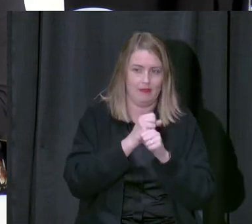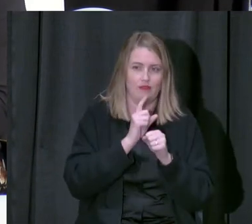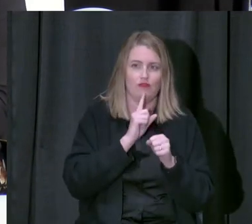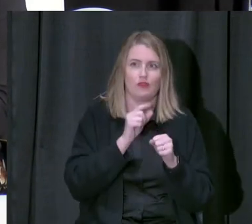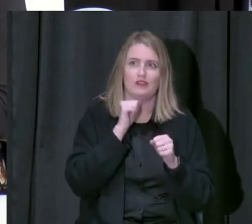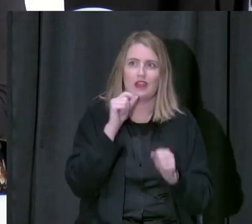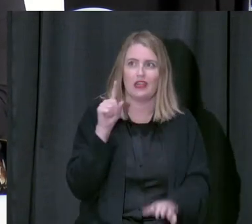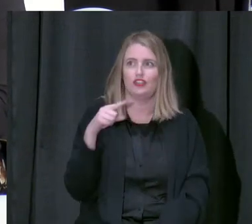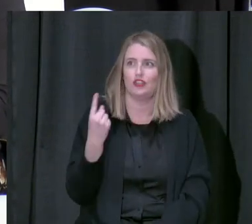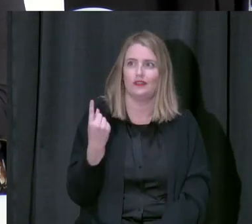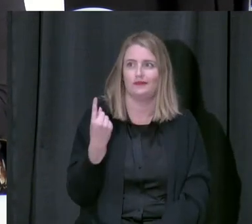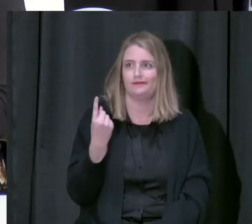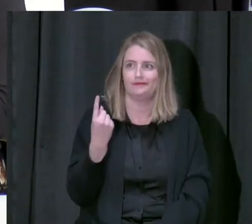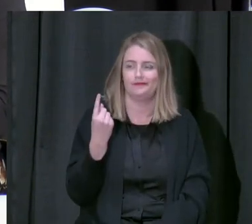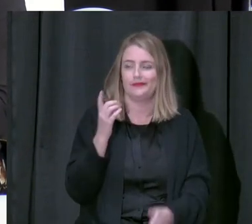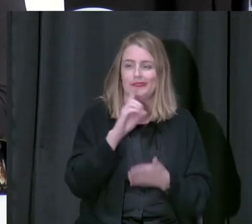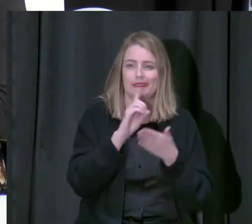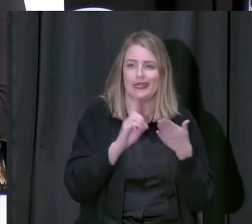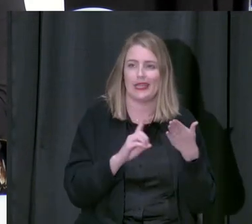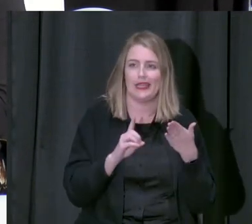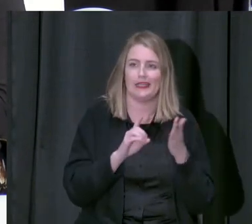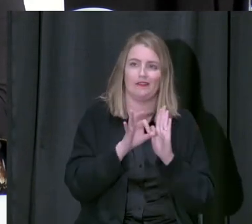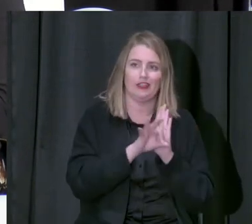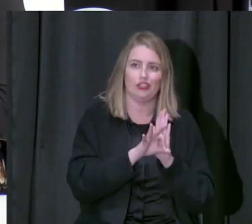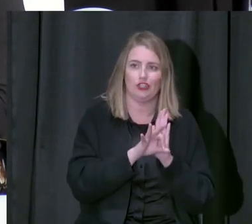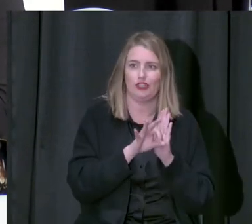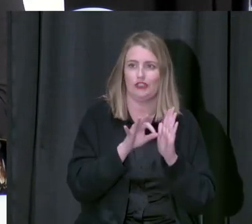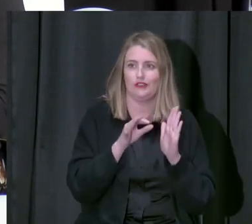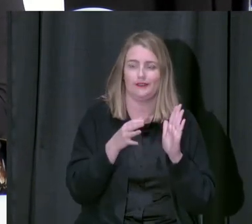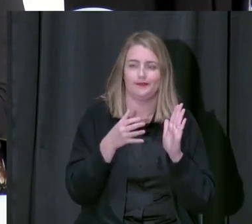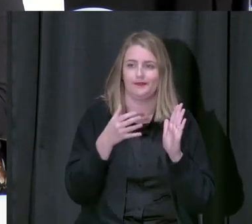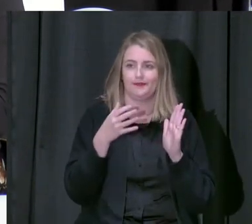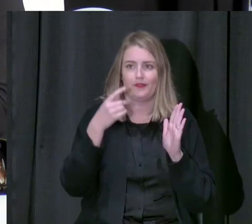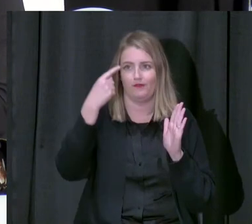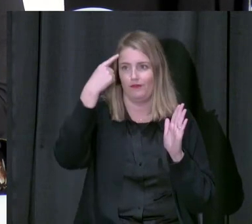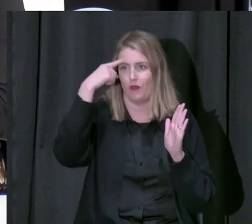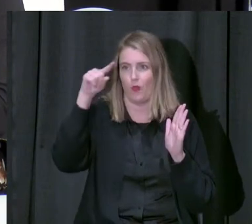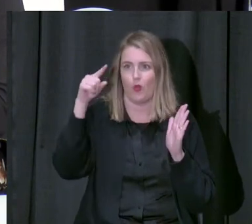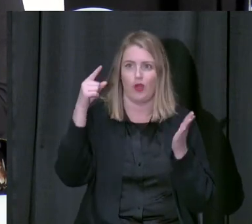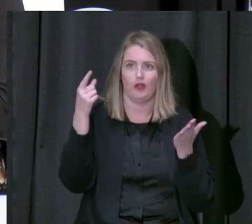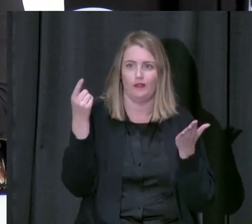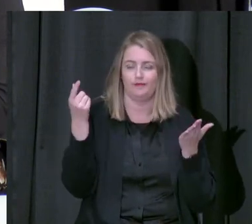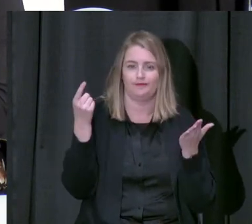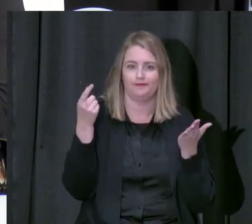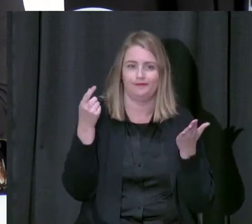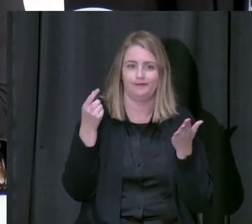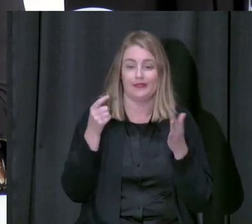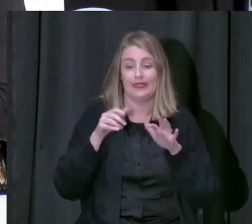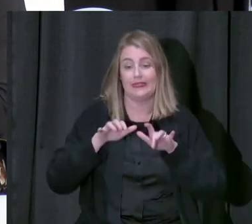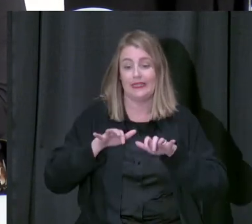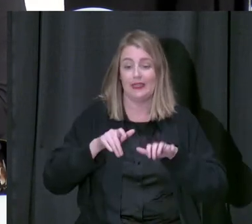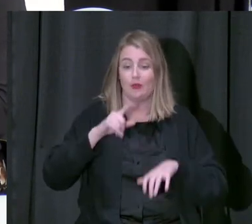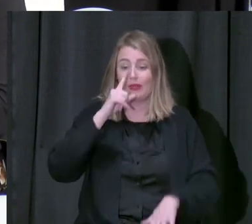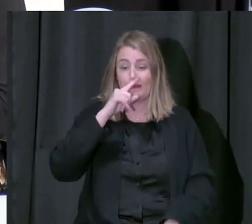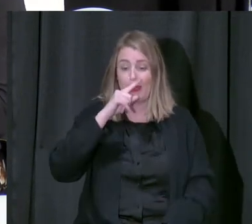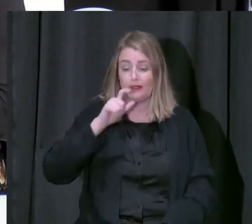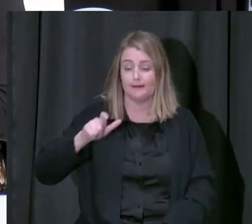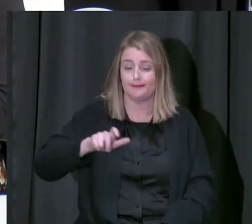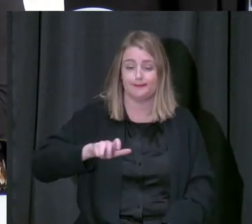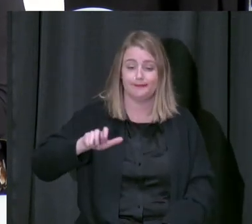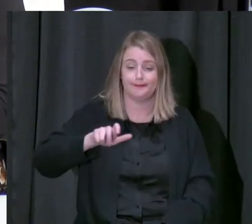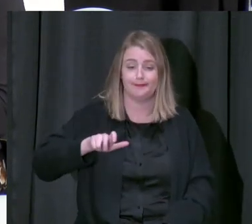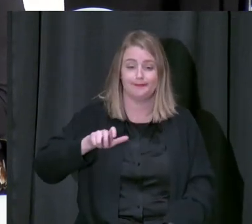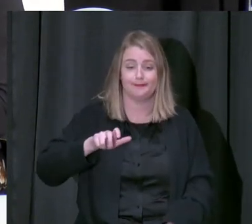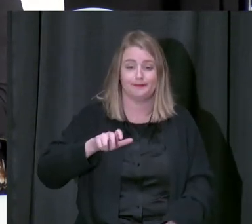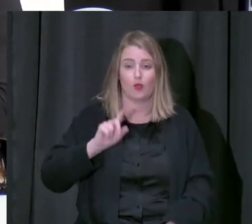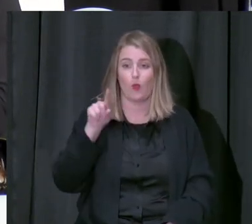not just designing features that are for, you know, the keyboard and mouse desktop users, but that